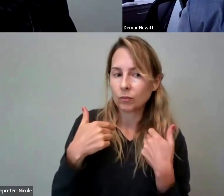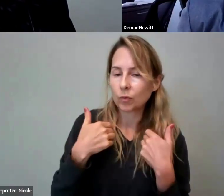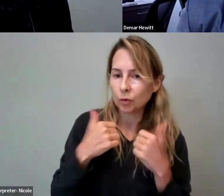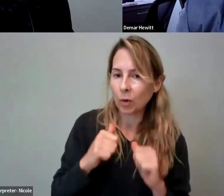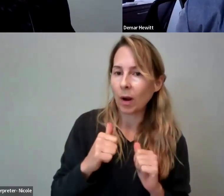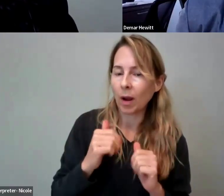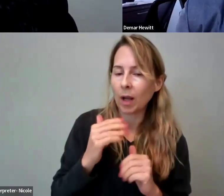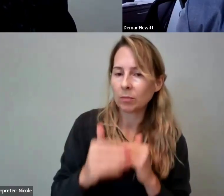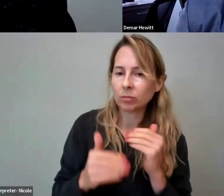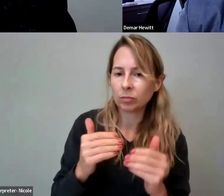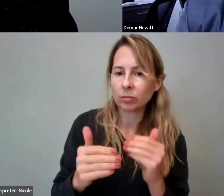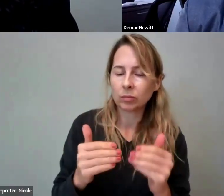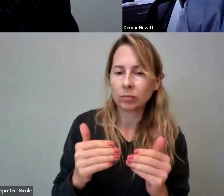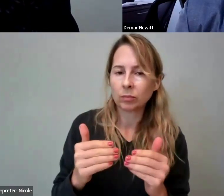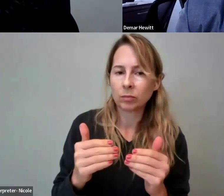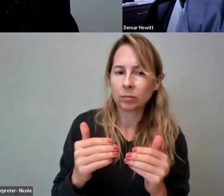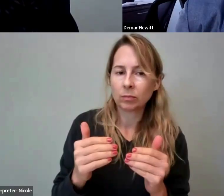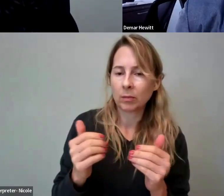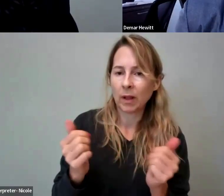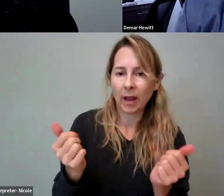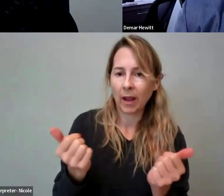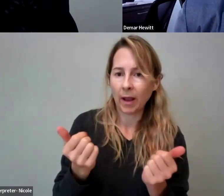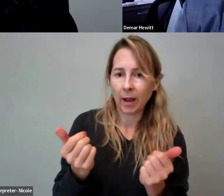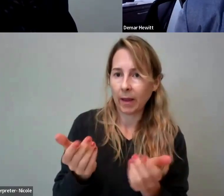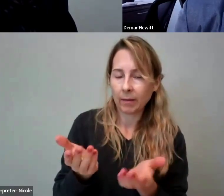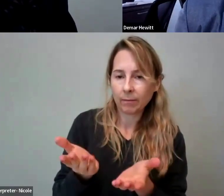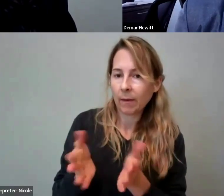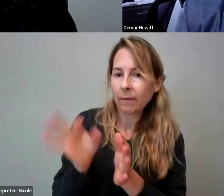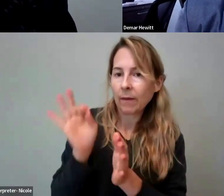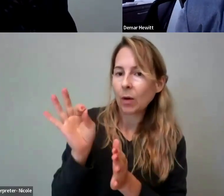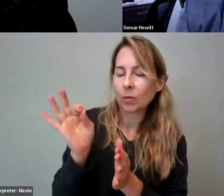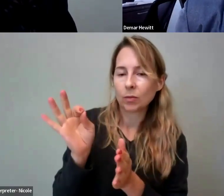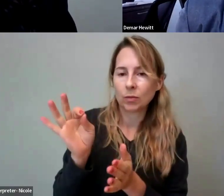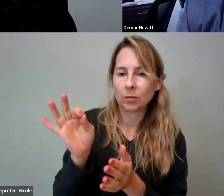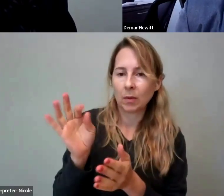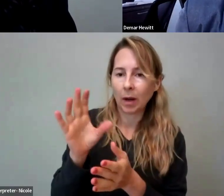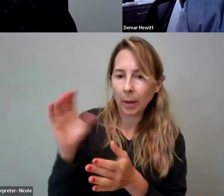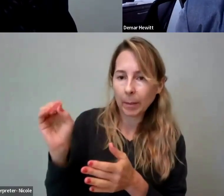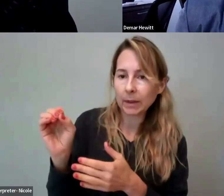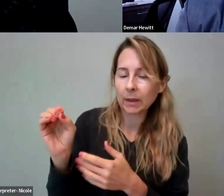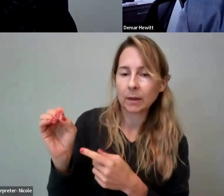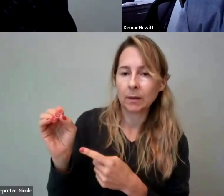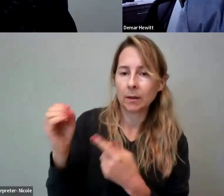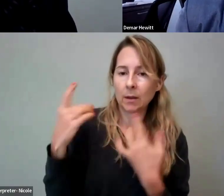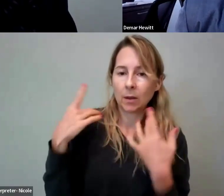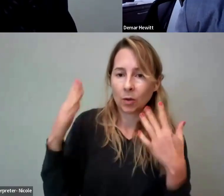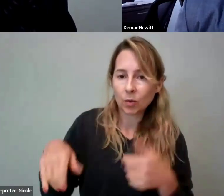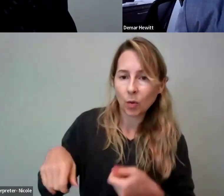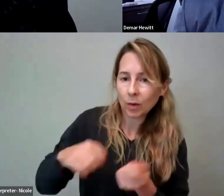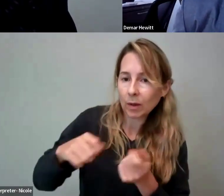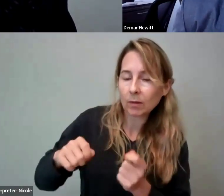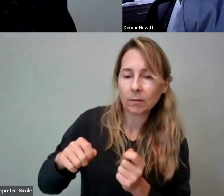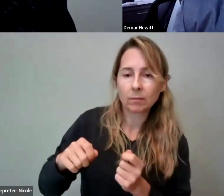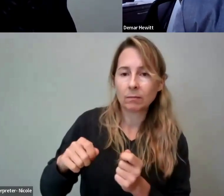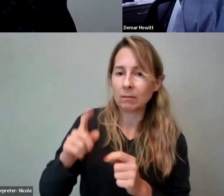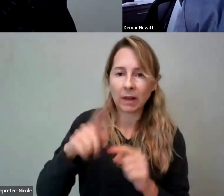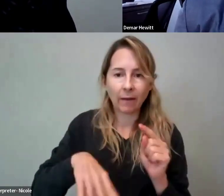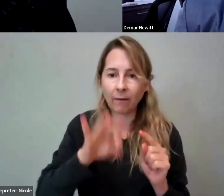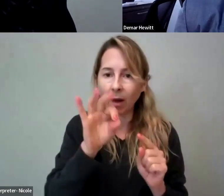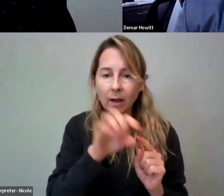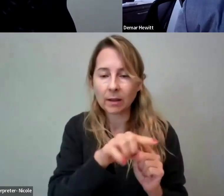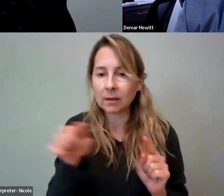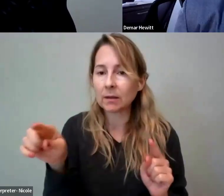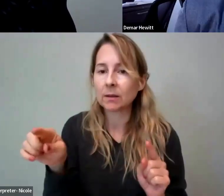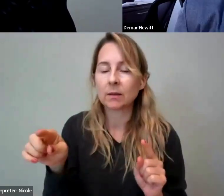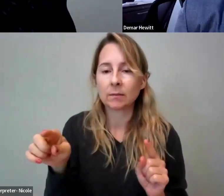the steps to identify a snow removal company within the area and can find none, it is less likely in my